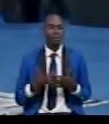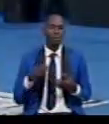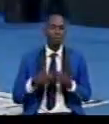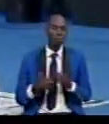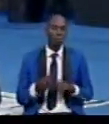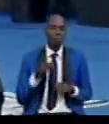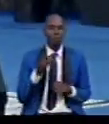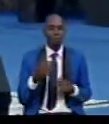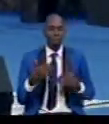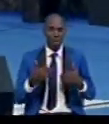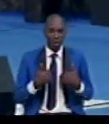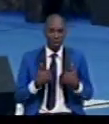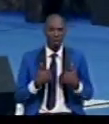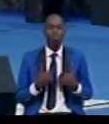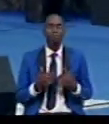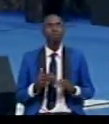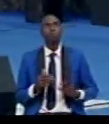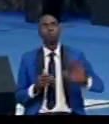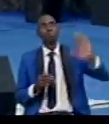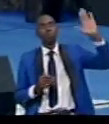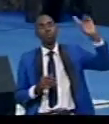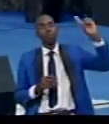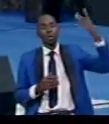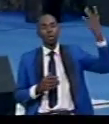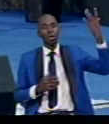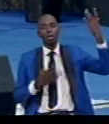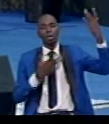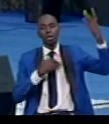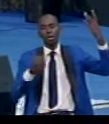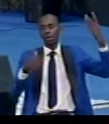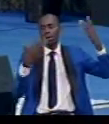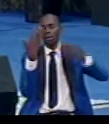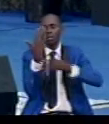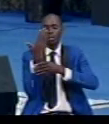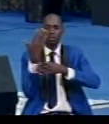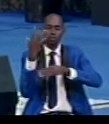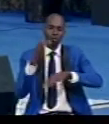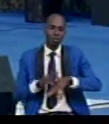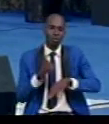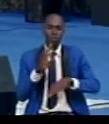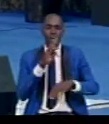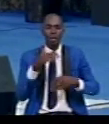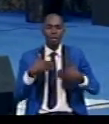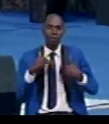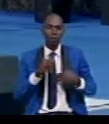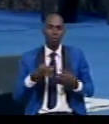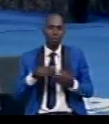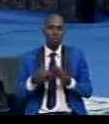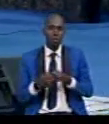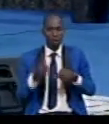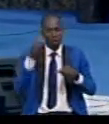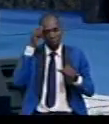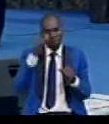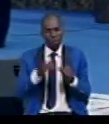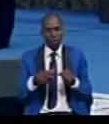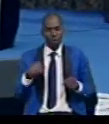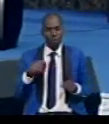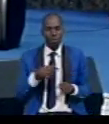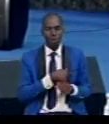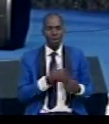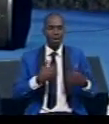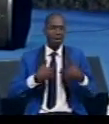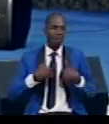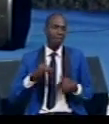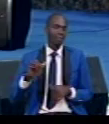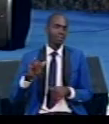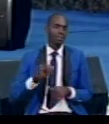hand there and raise up the other hand. Remember, we having the same spirit of faith. We